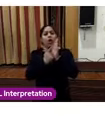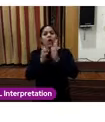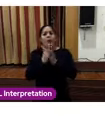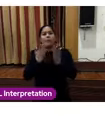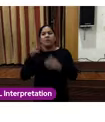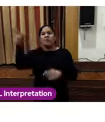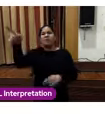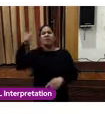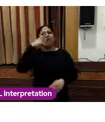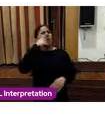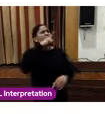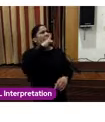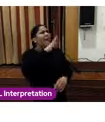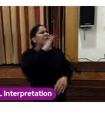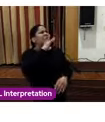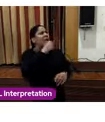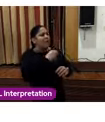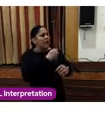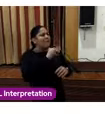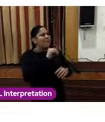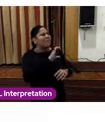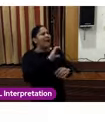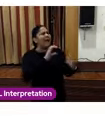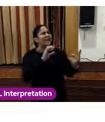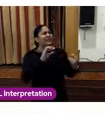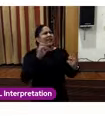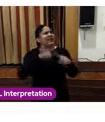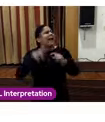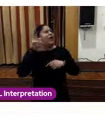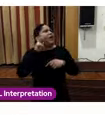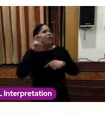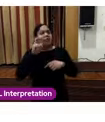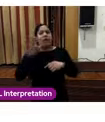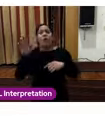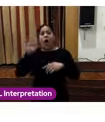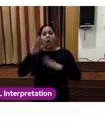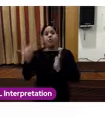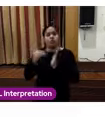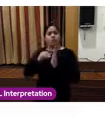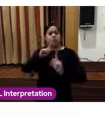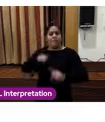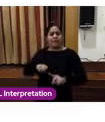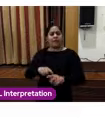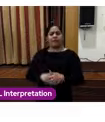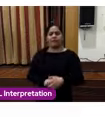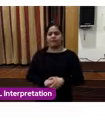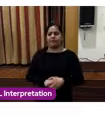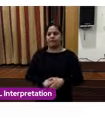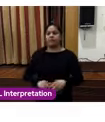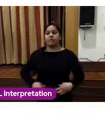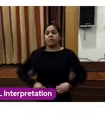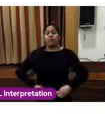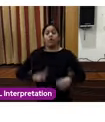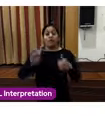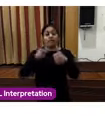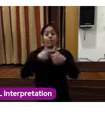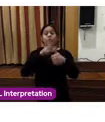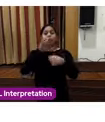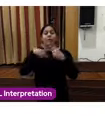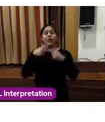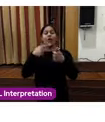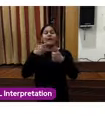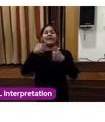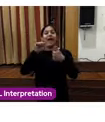Yeah, I'll repeat this question. I'll repeat this question first. Thank you. Okay, so two questions. His first question was about the gas tax. The